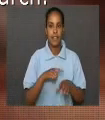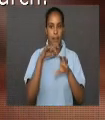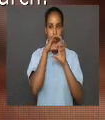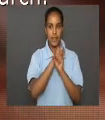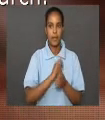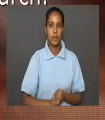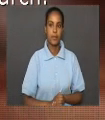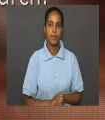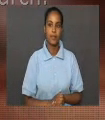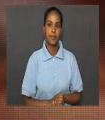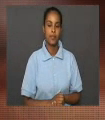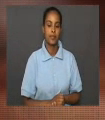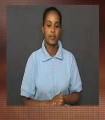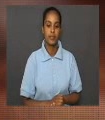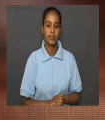Time's up!